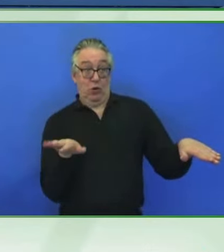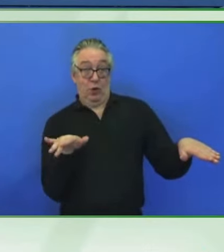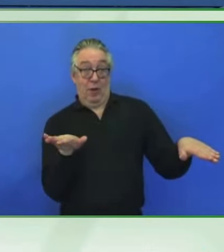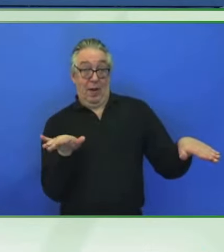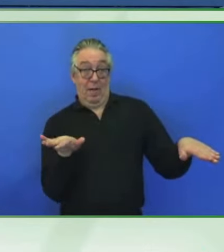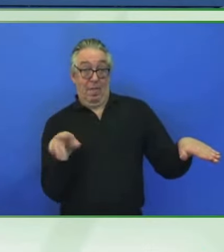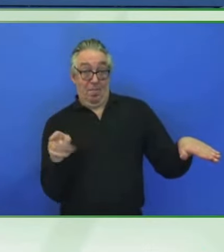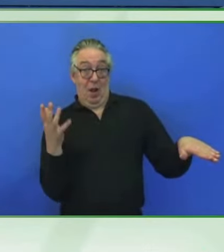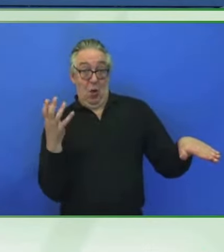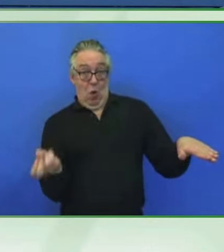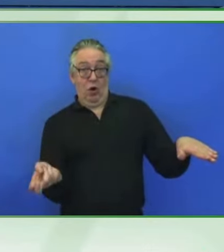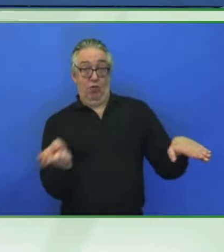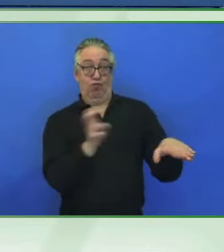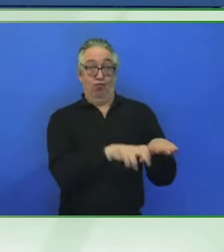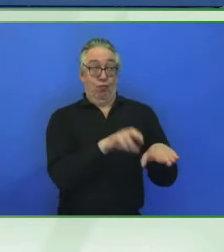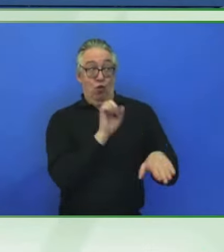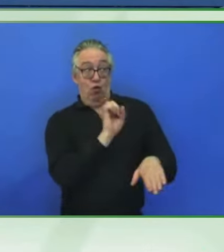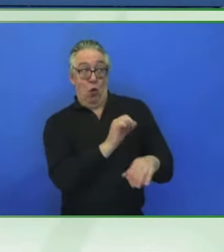bus.